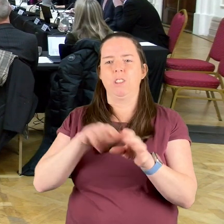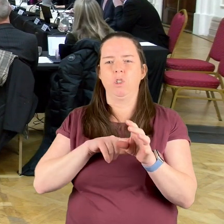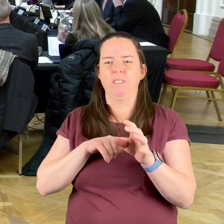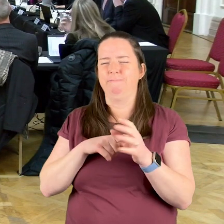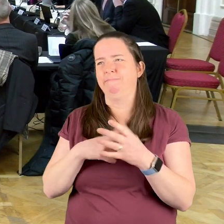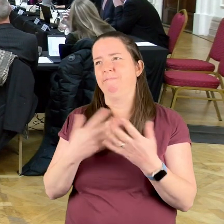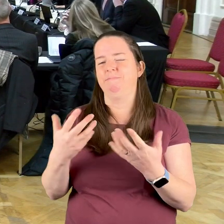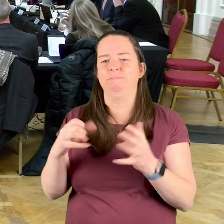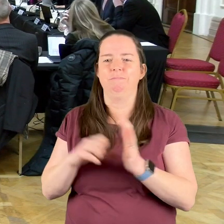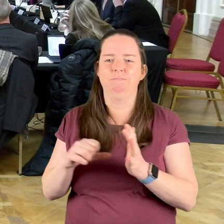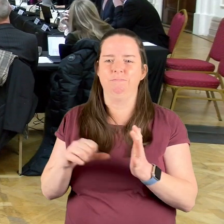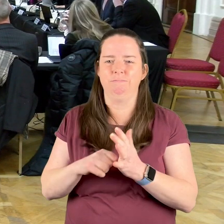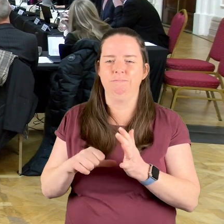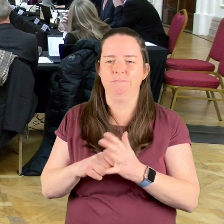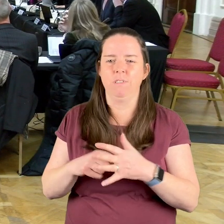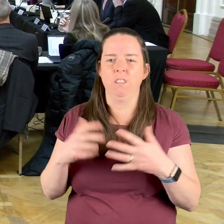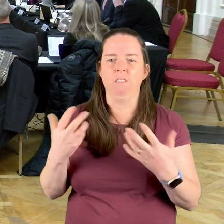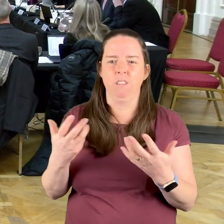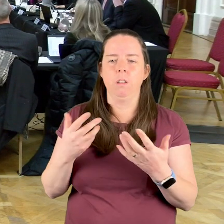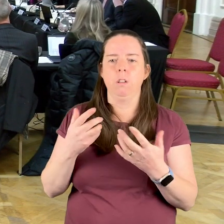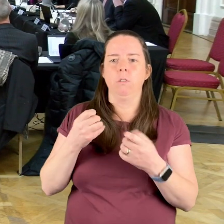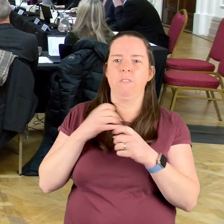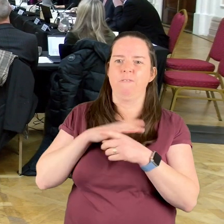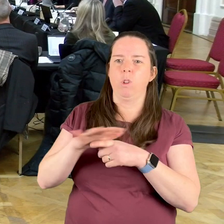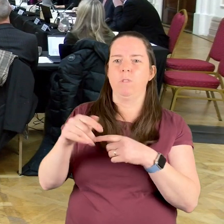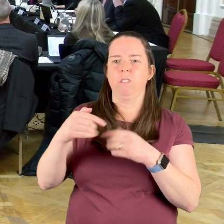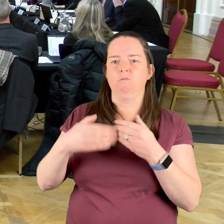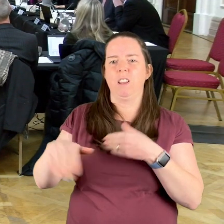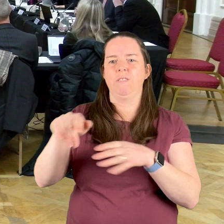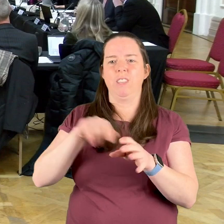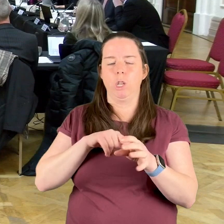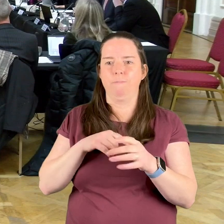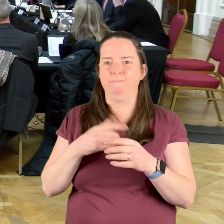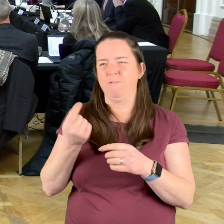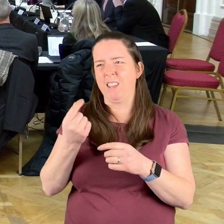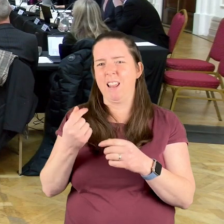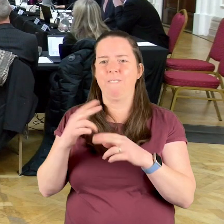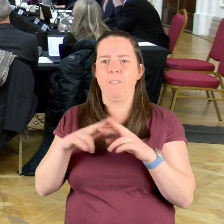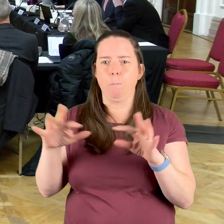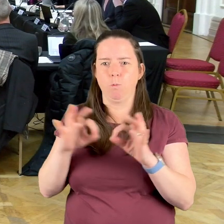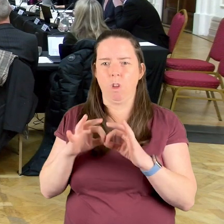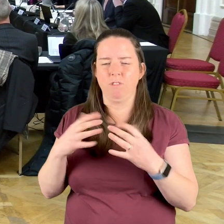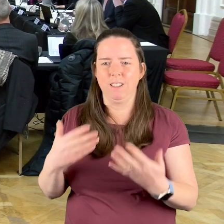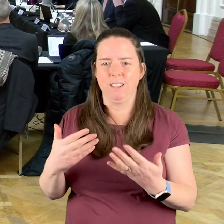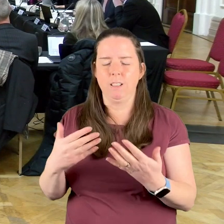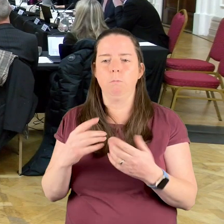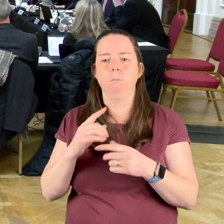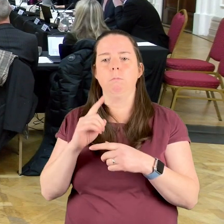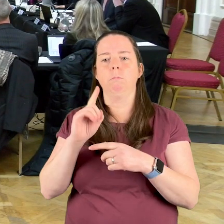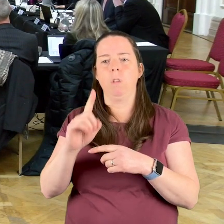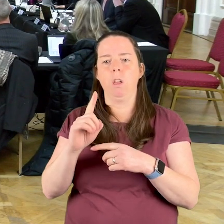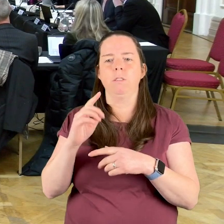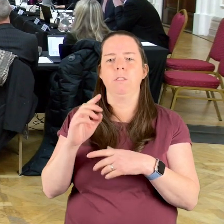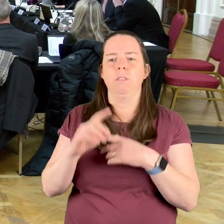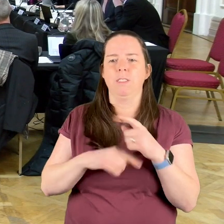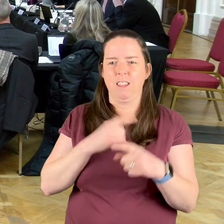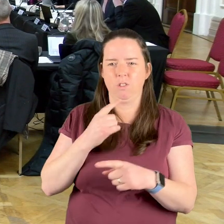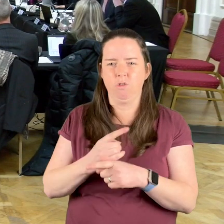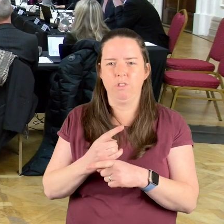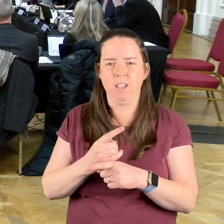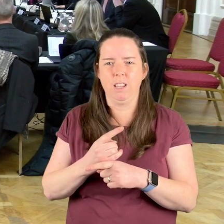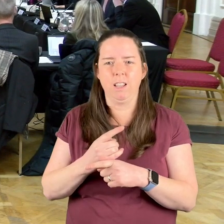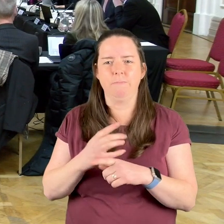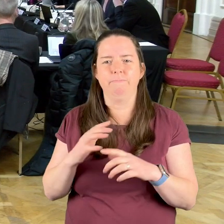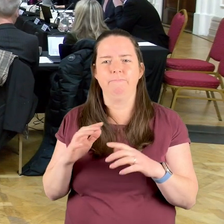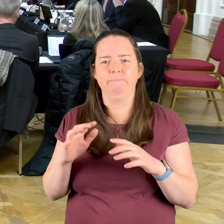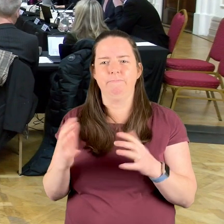this year, although it's really difficult, I think, to influence the rest of this year now. I mean, we are almost in February now. But next